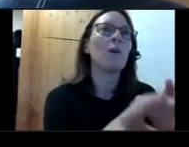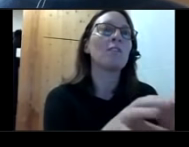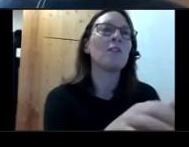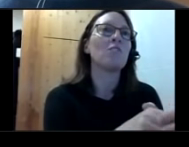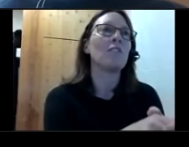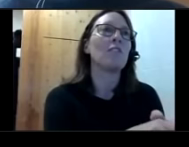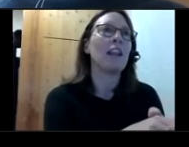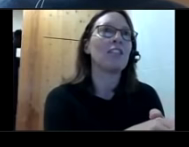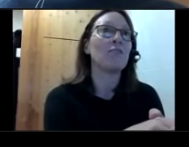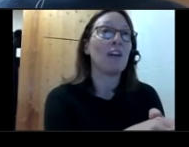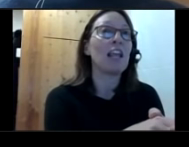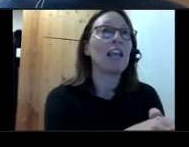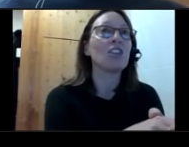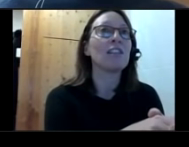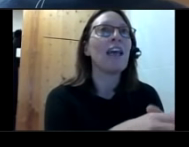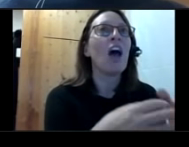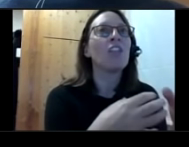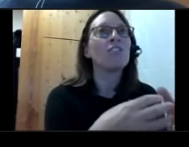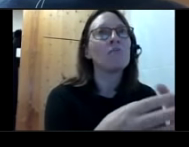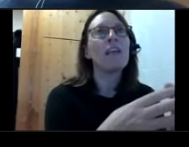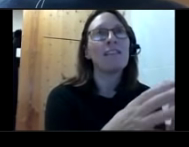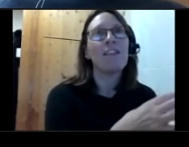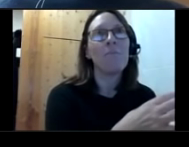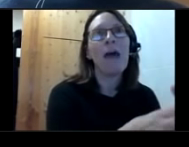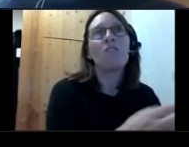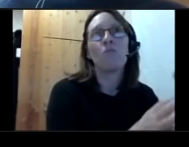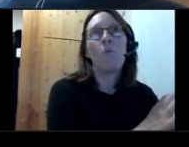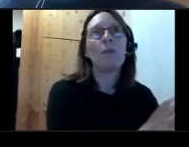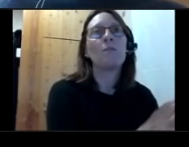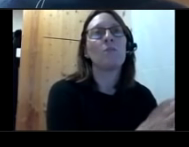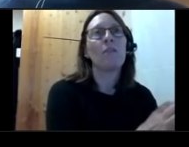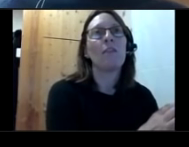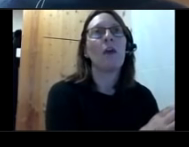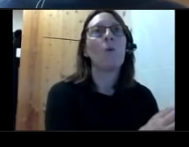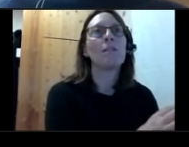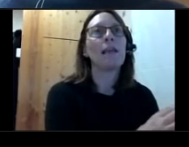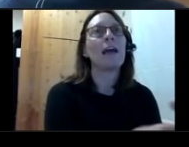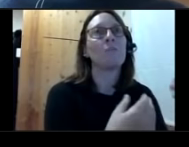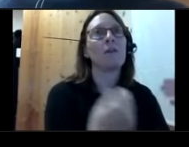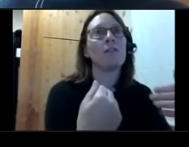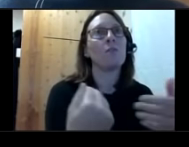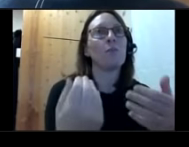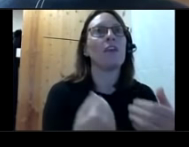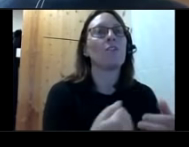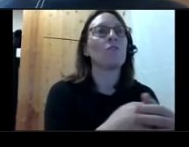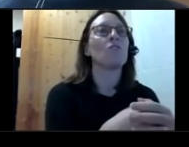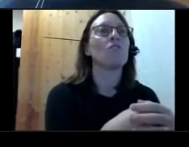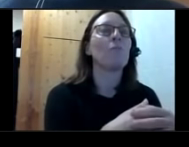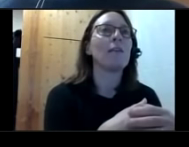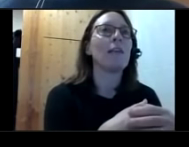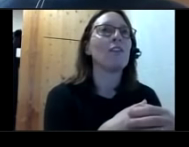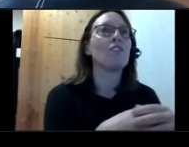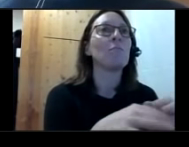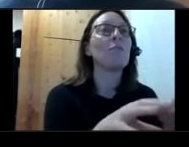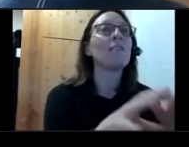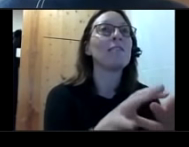of the wording which are in the regulations don't necessarily match what we're used to within the Equality Act because we've taken on those